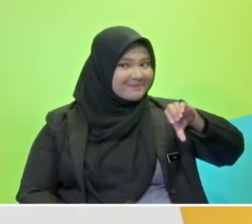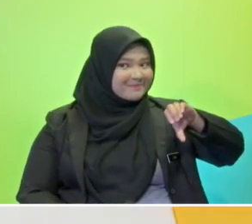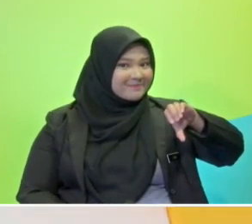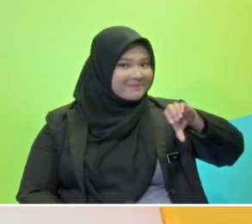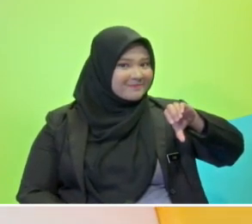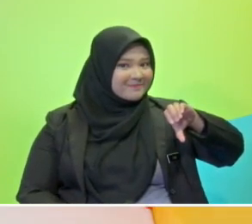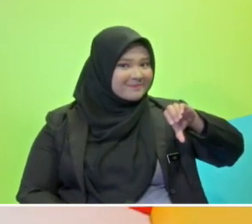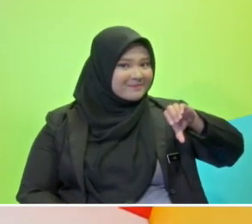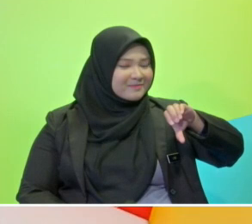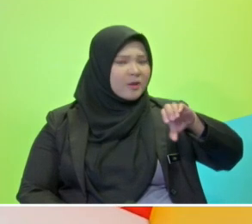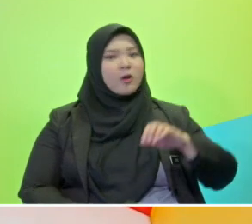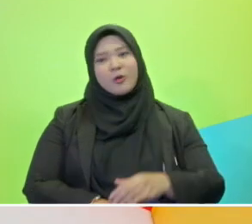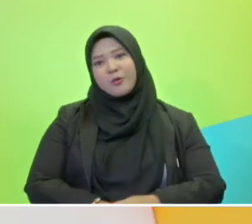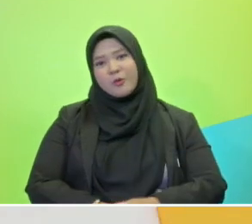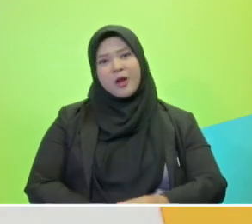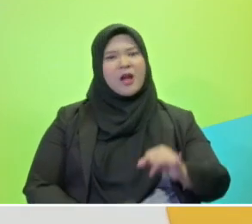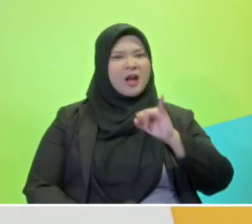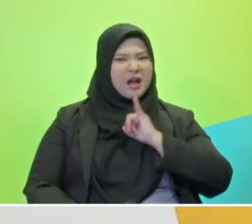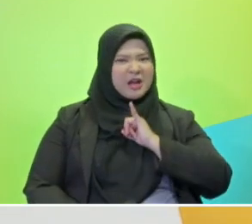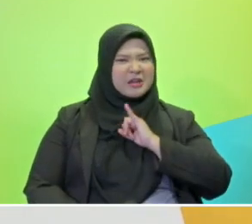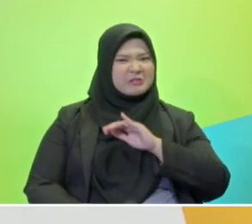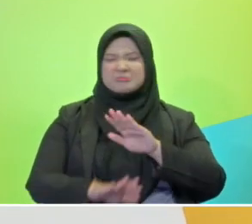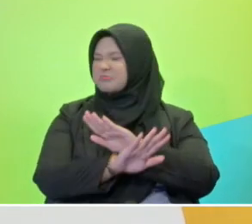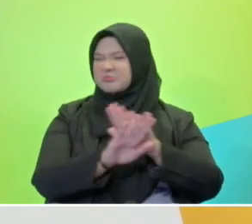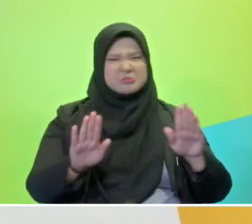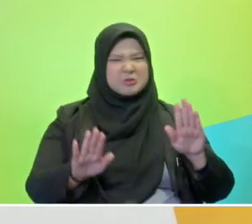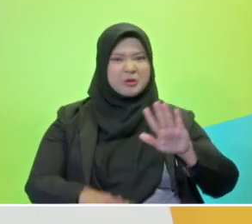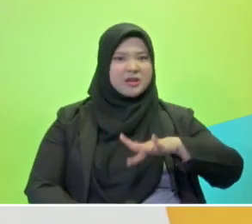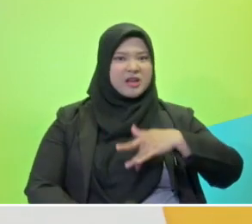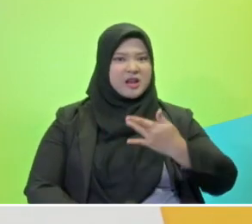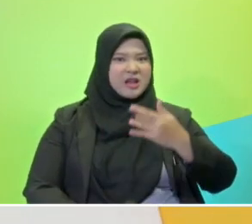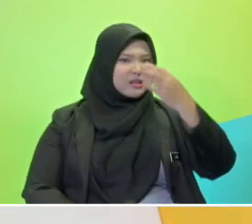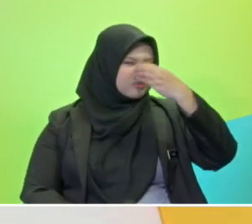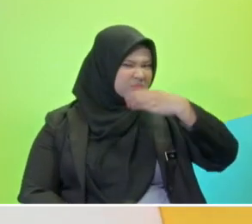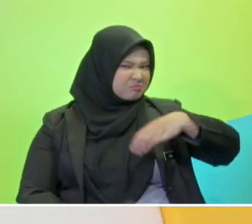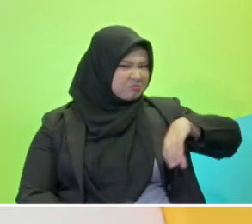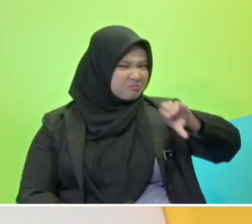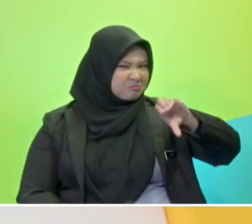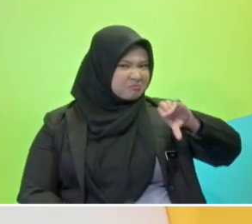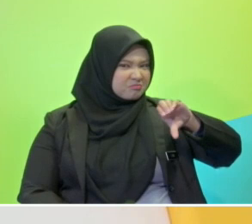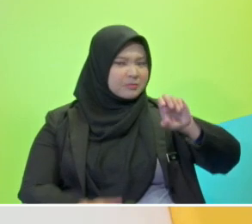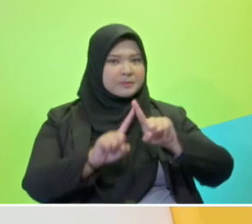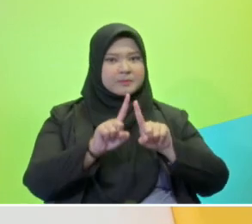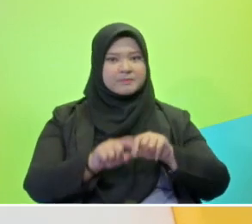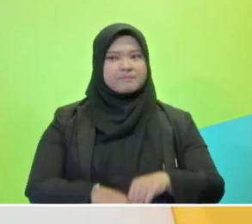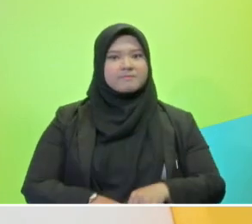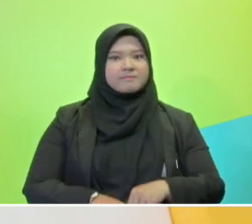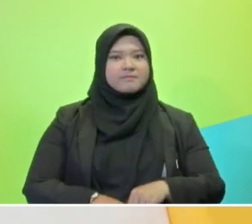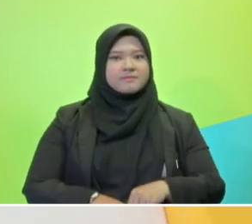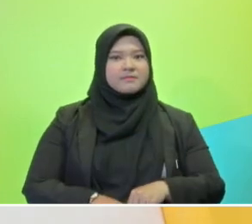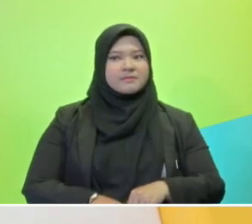I don't like cockroach. Elephant. I like elephant. Yes.